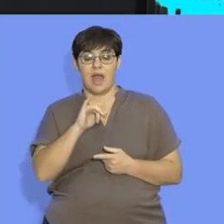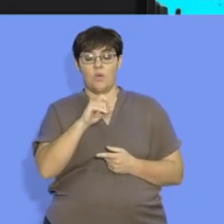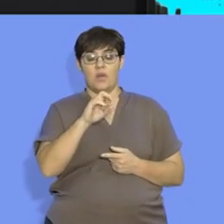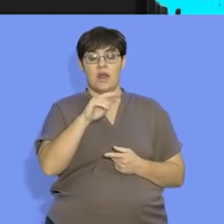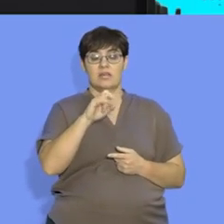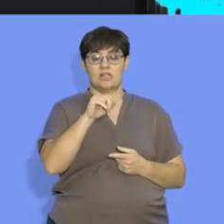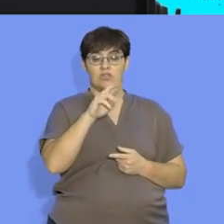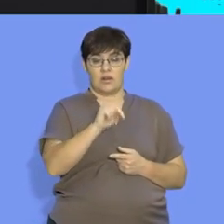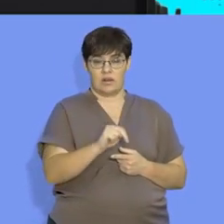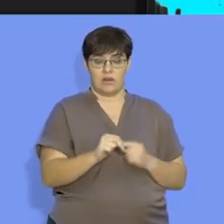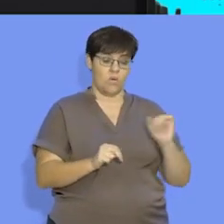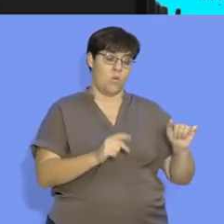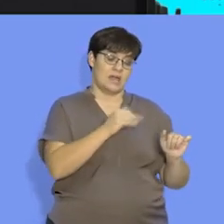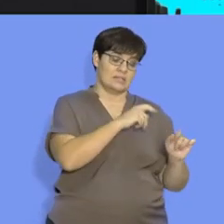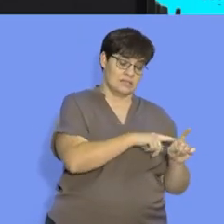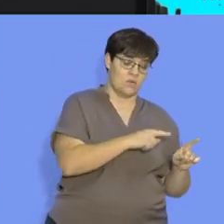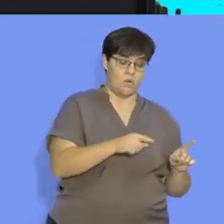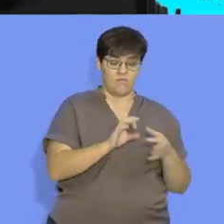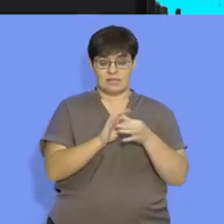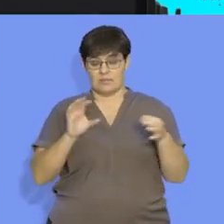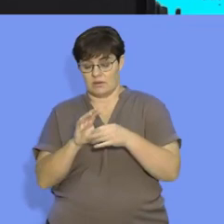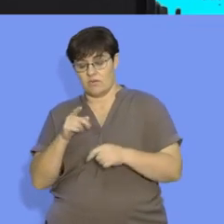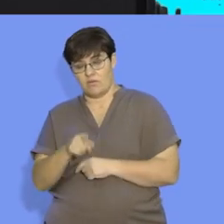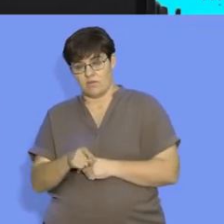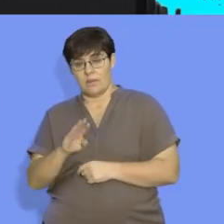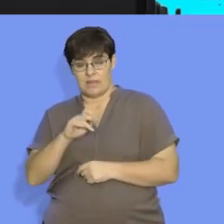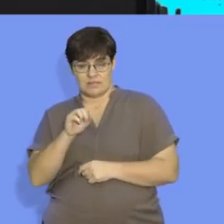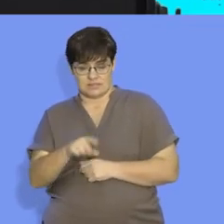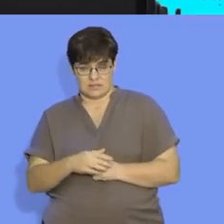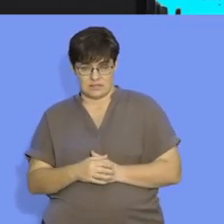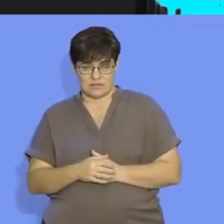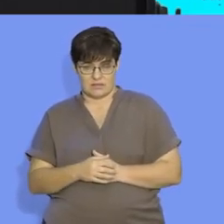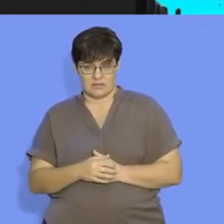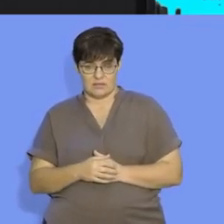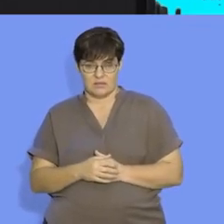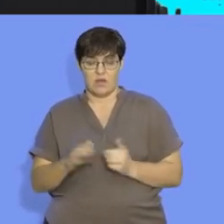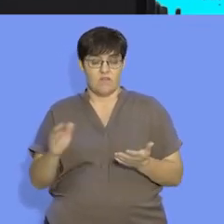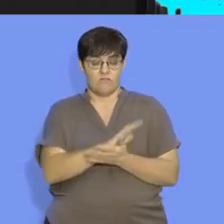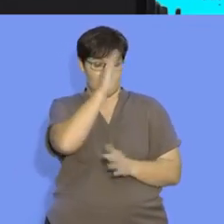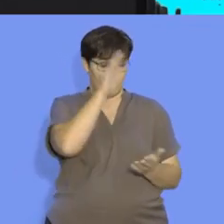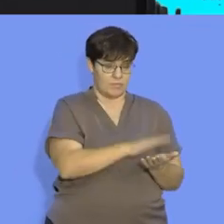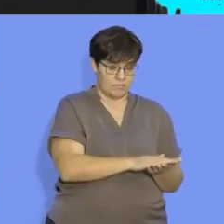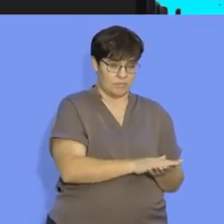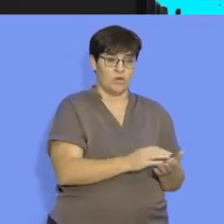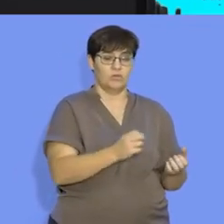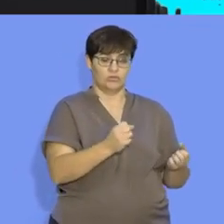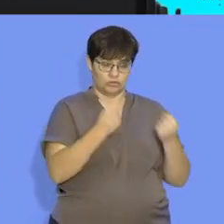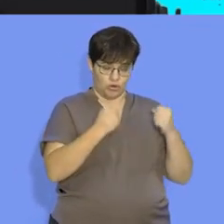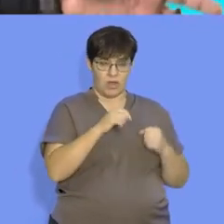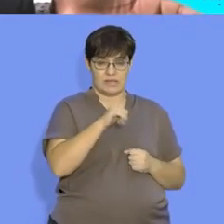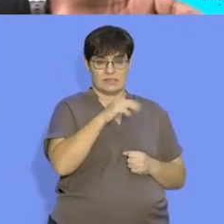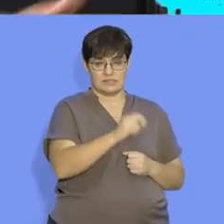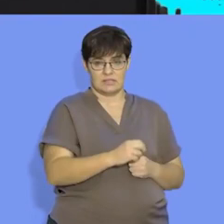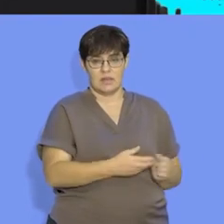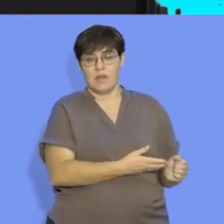the extent of ionization of an acid and the extent of ionization of a base. Complete ionization,